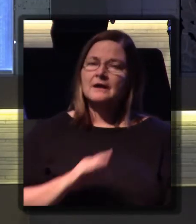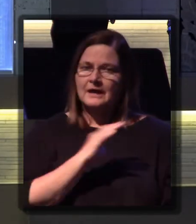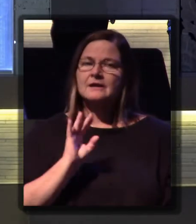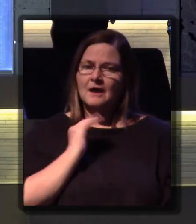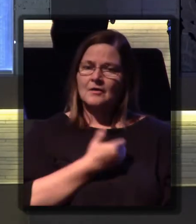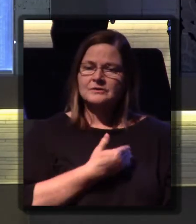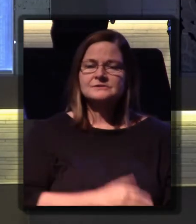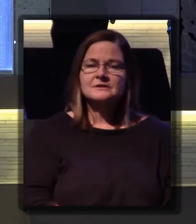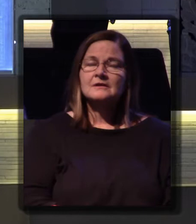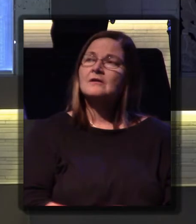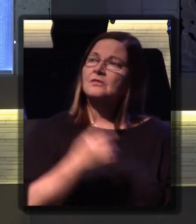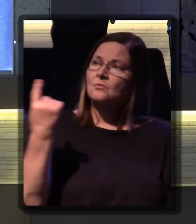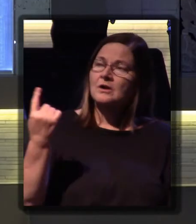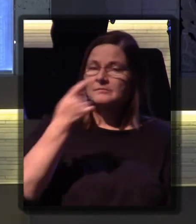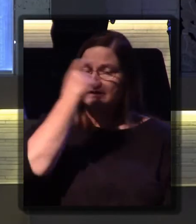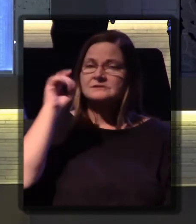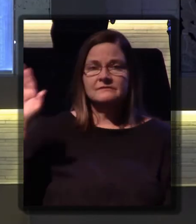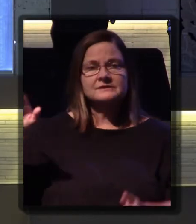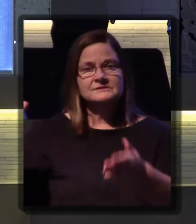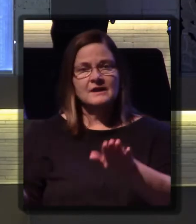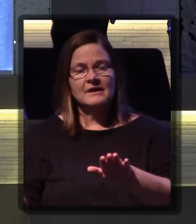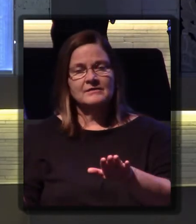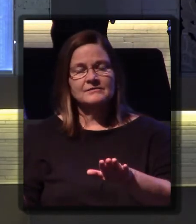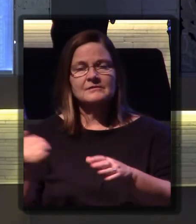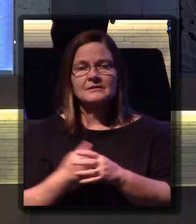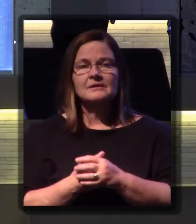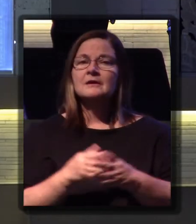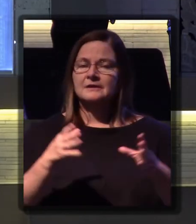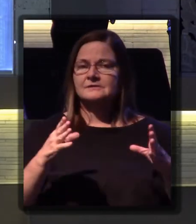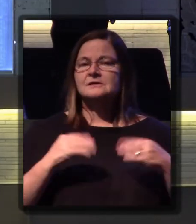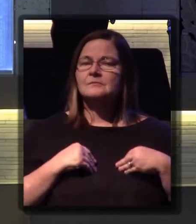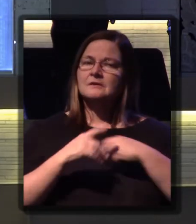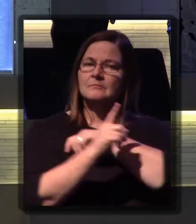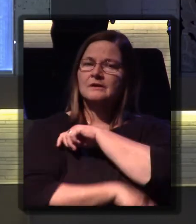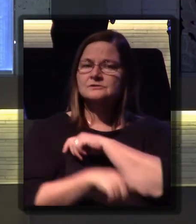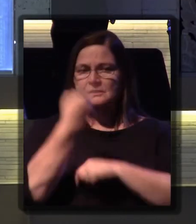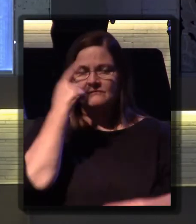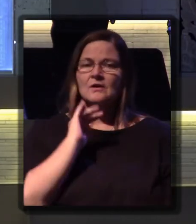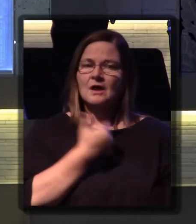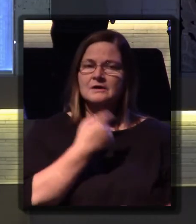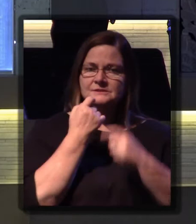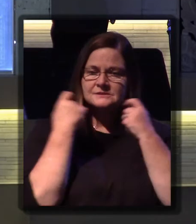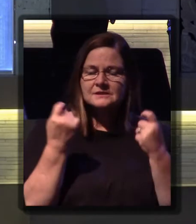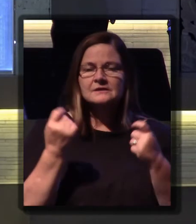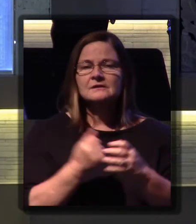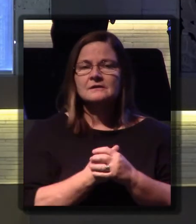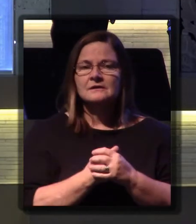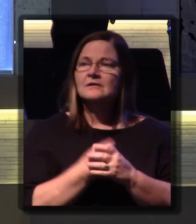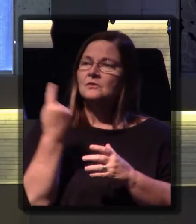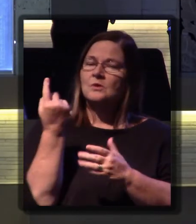the one who is promised as Israel's Messiah and ours, the one who, because of his